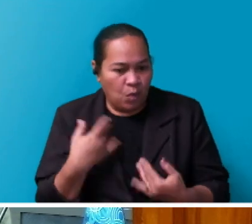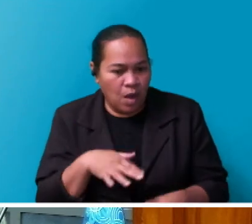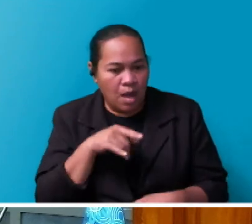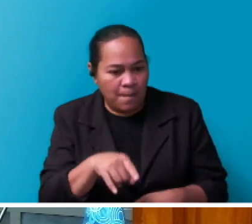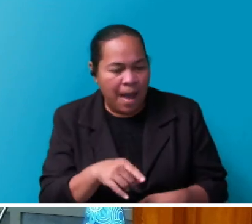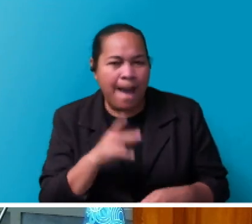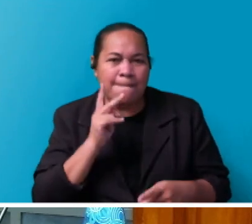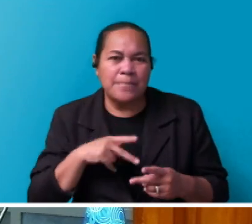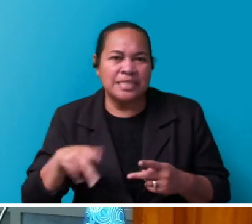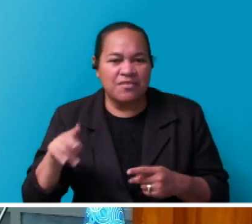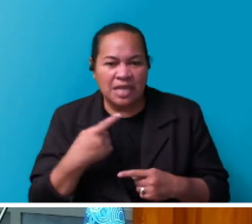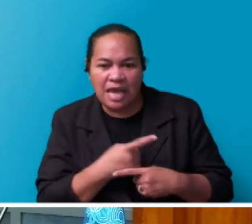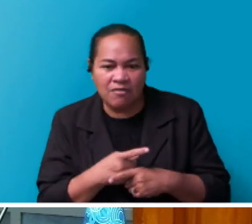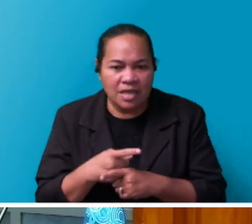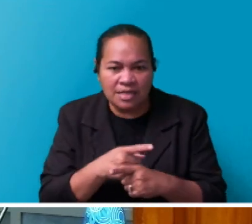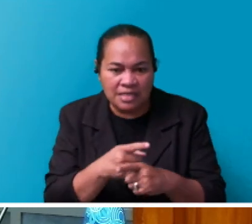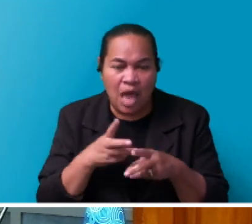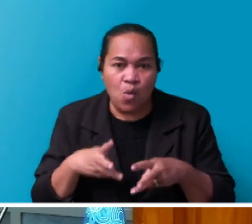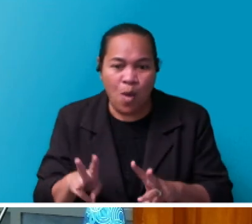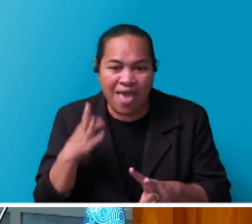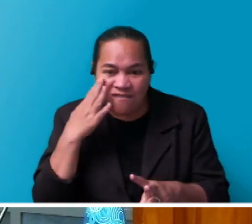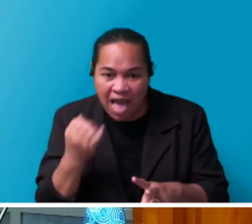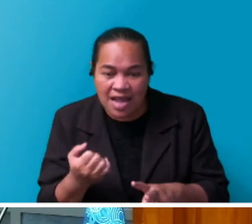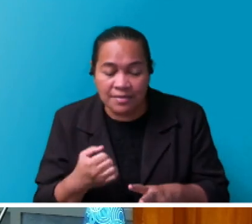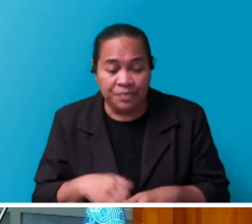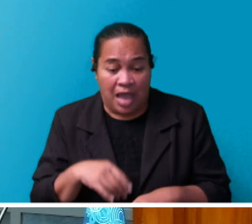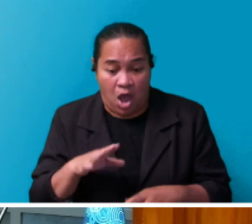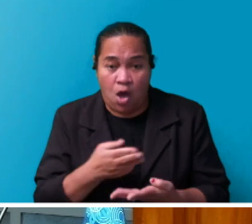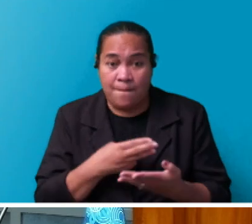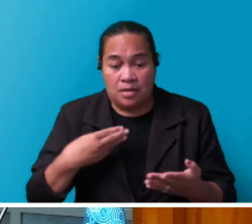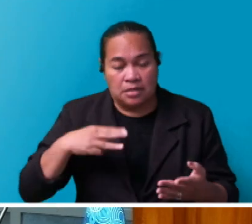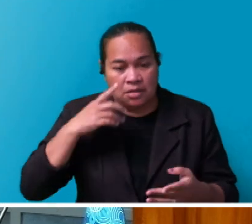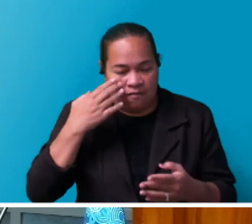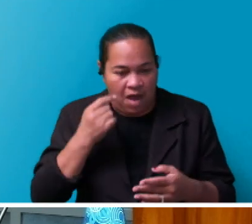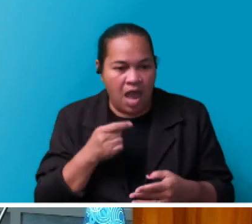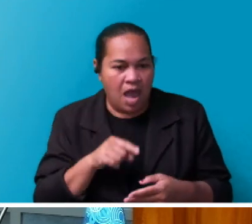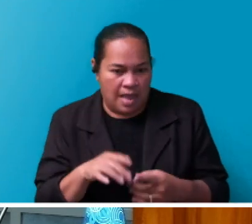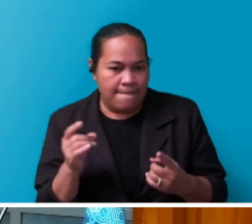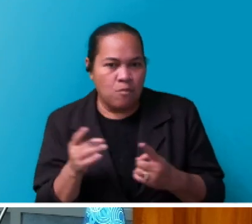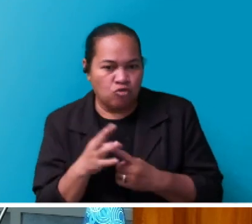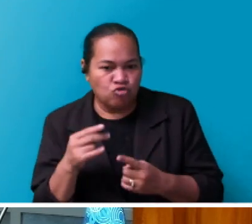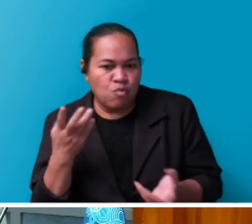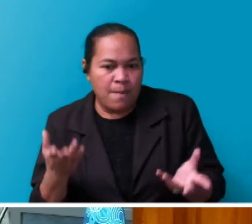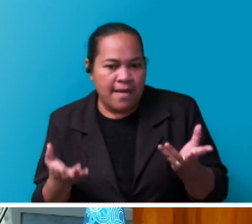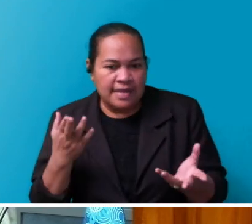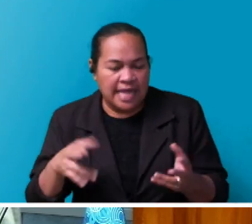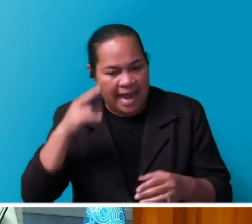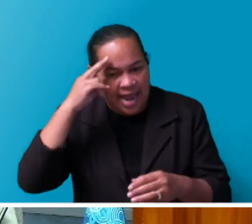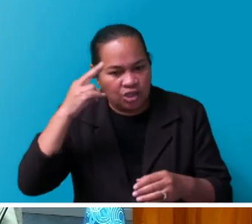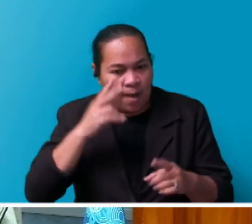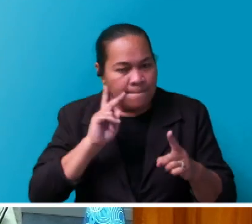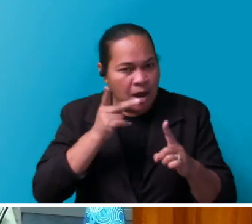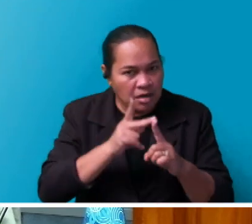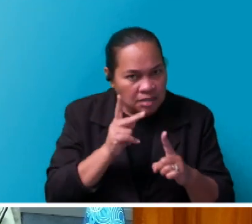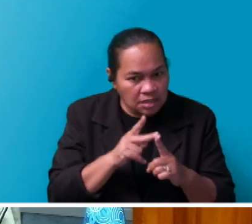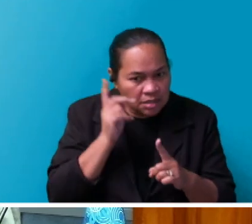navigators and wayfinders, the ministers highlighted the importance of balancing national priorities and efforts